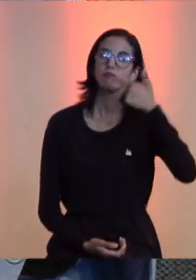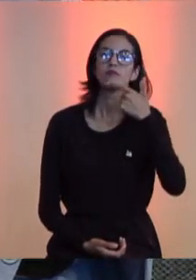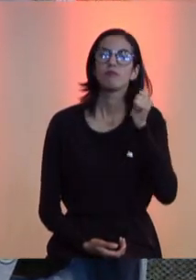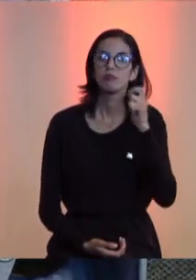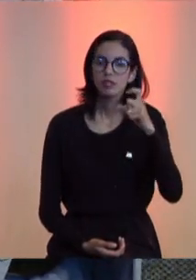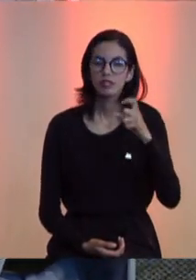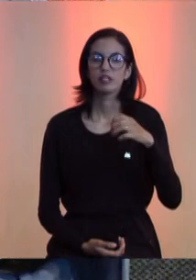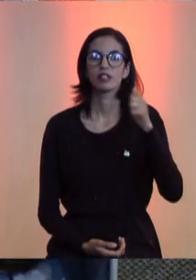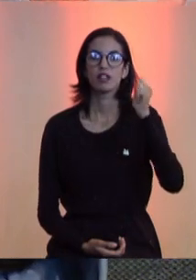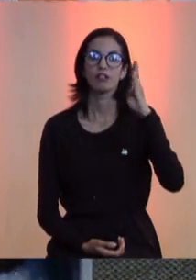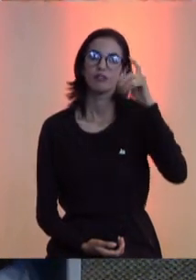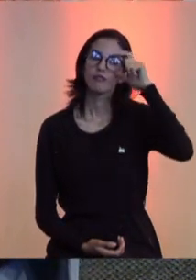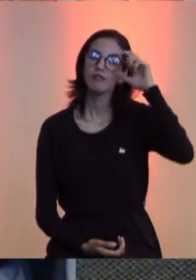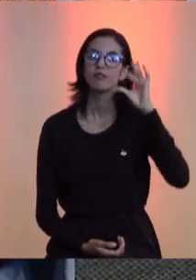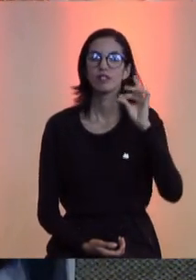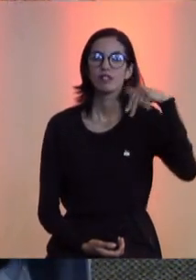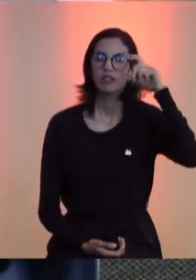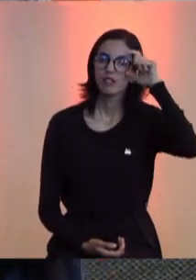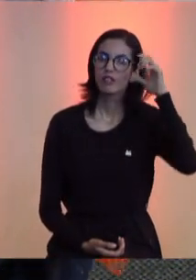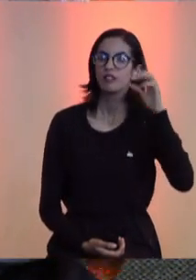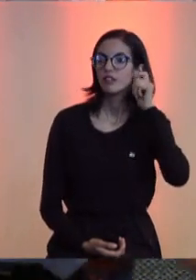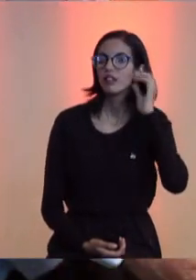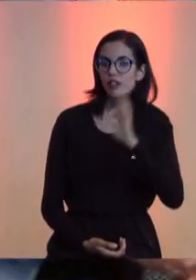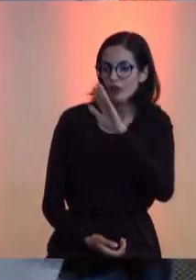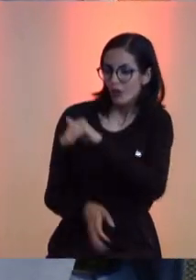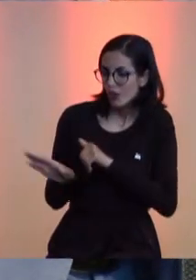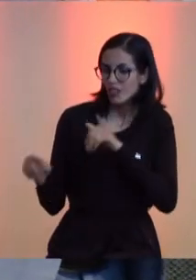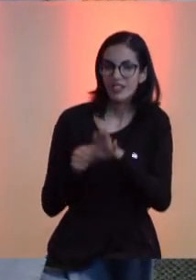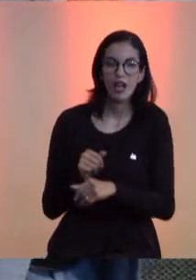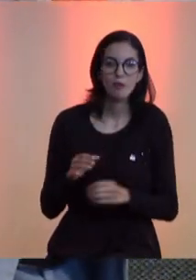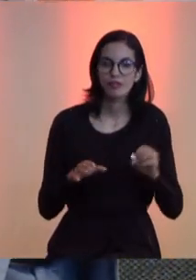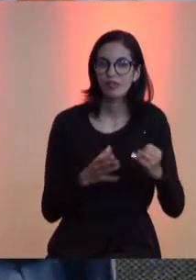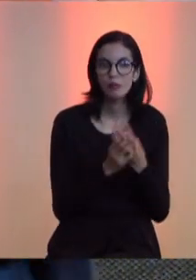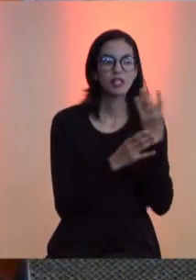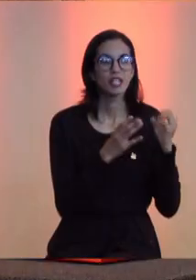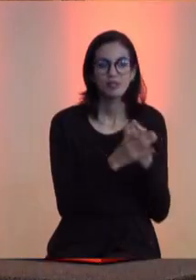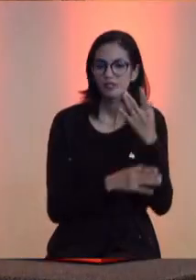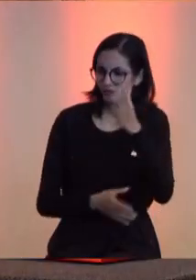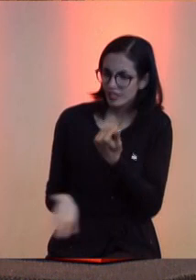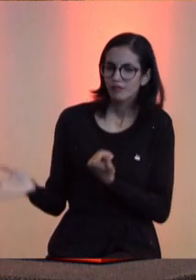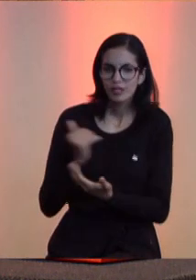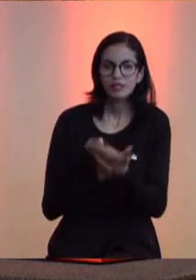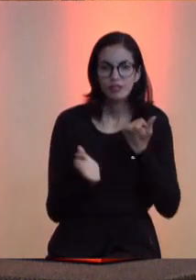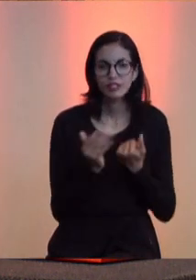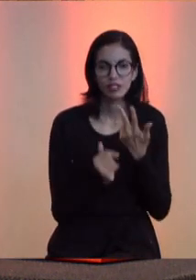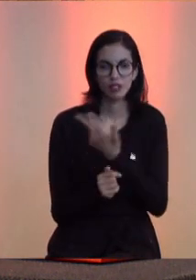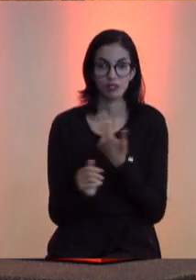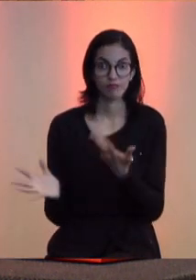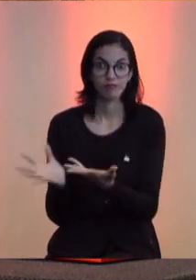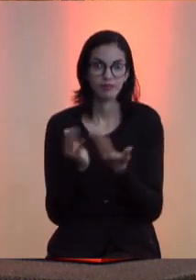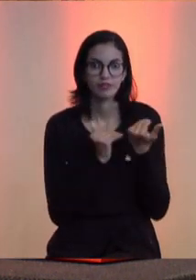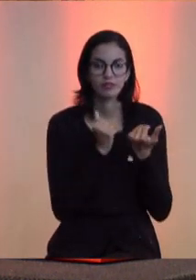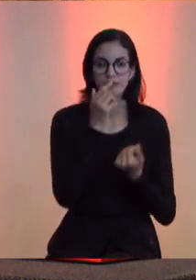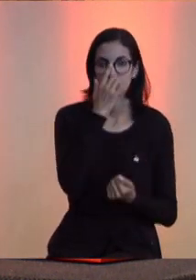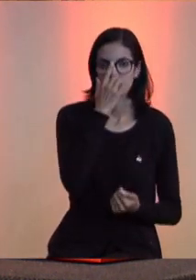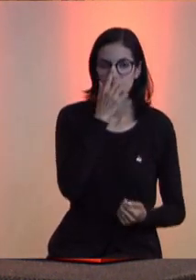Shadrach. Meshach. And Abednego. Y Abednego. Come here. Ven, vengan. They taught them